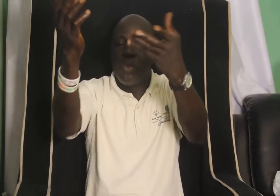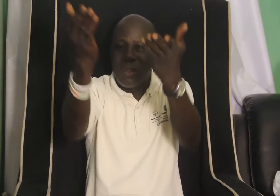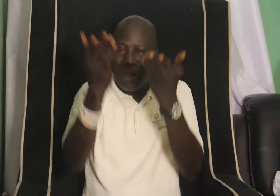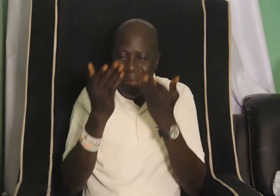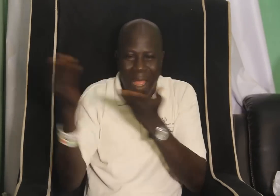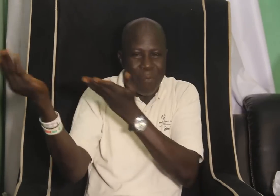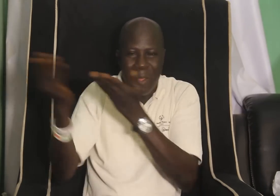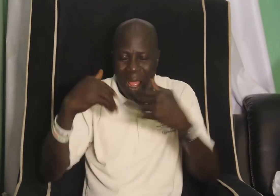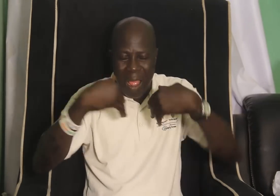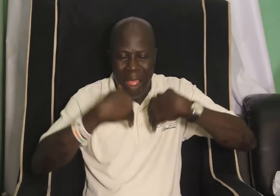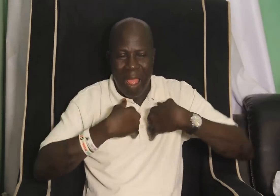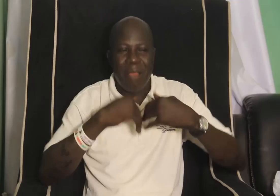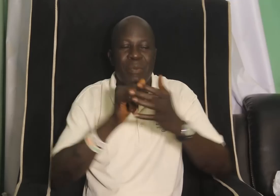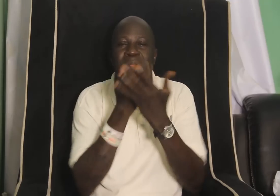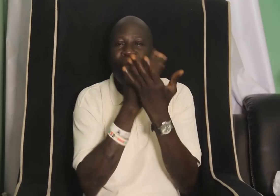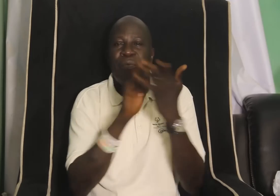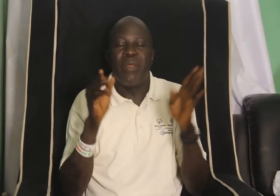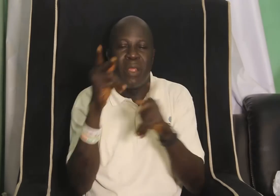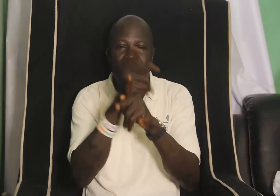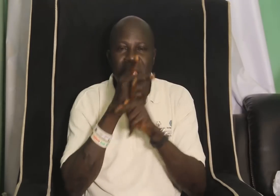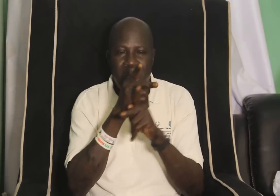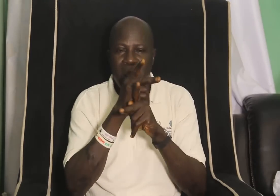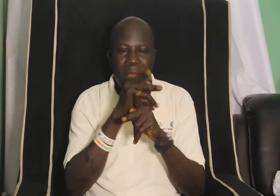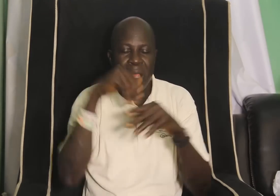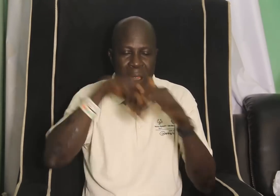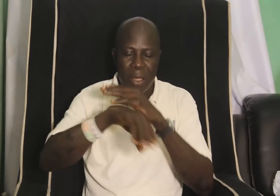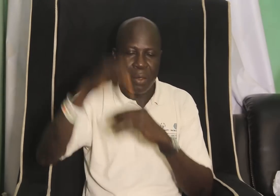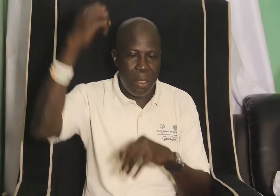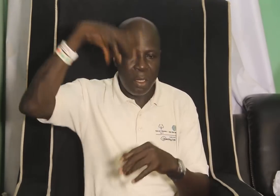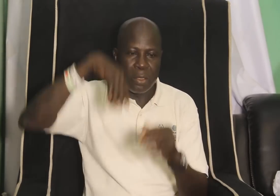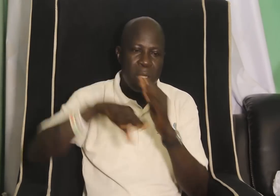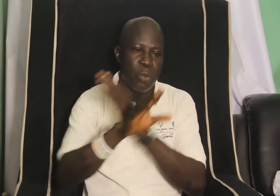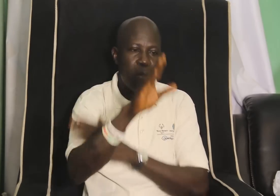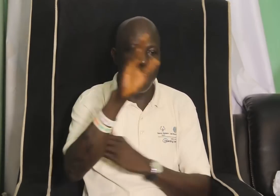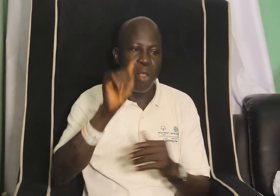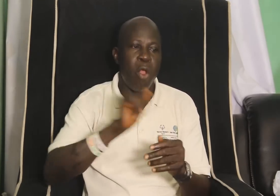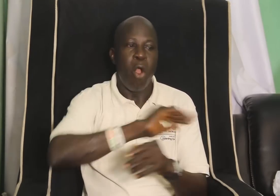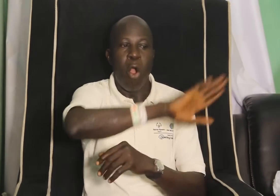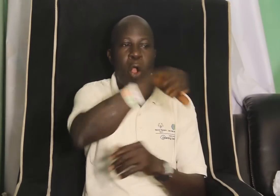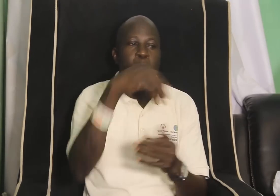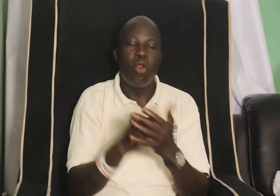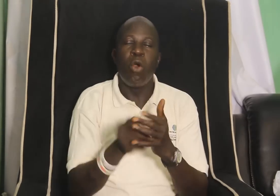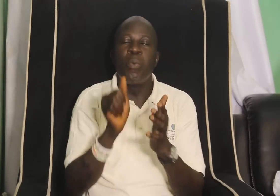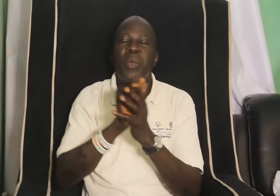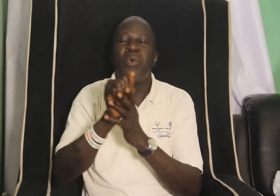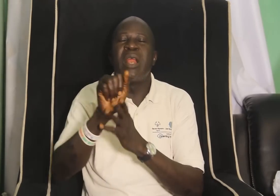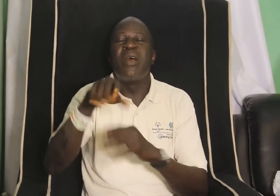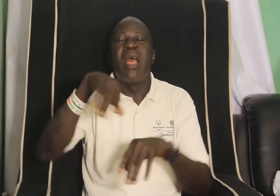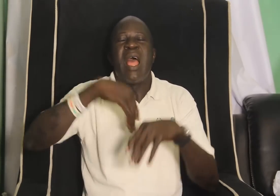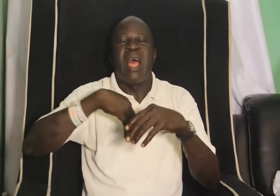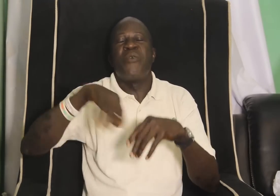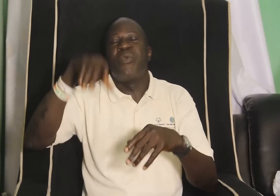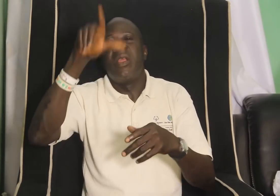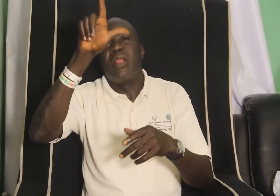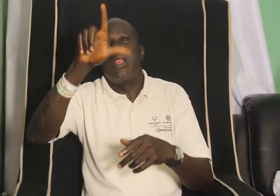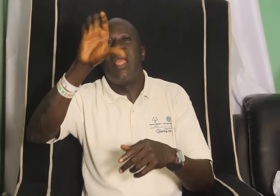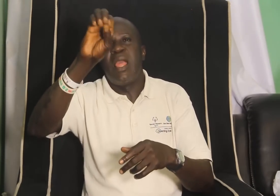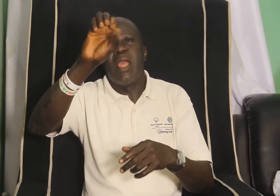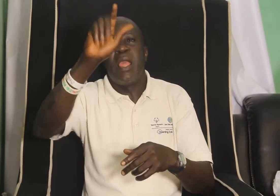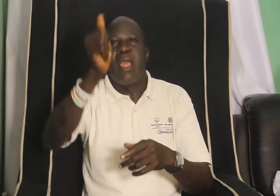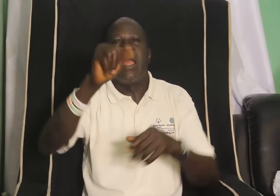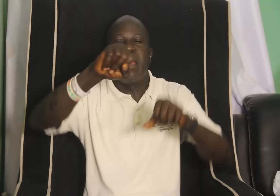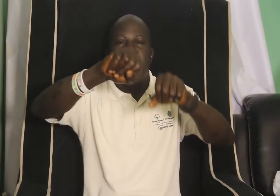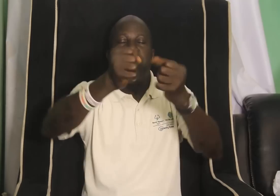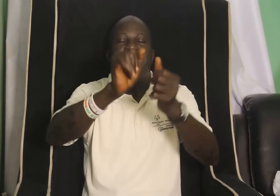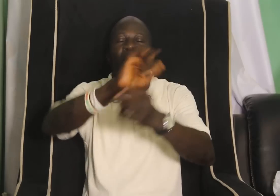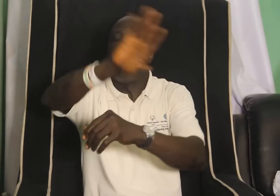they will have free care la gbara olorun by grace of God awon ti won nilo artificial leg the people that need artificial